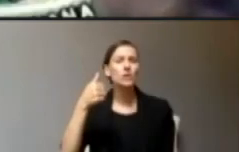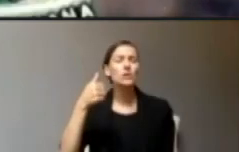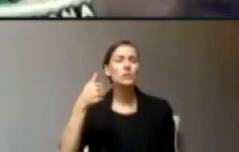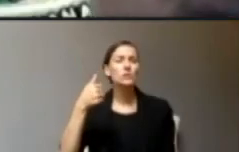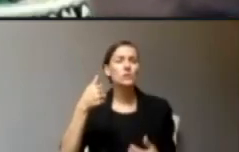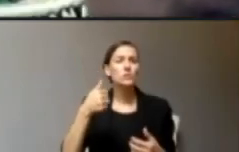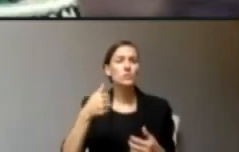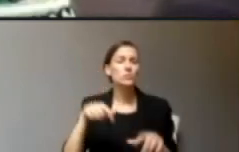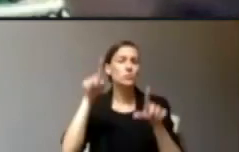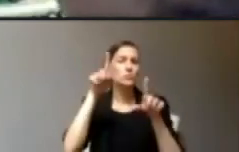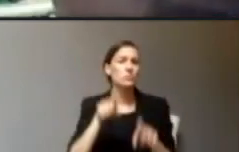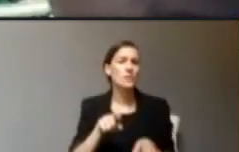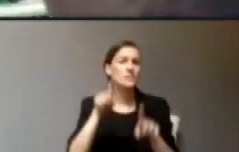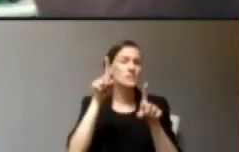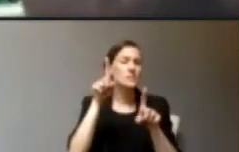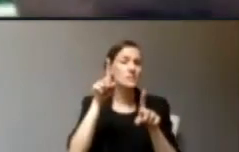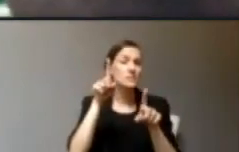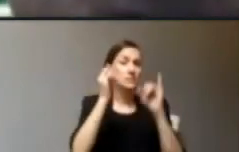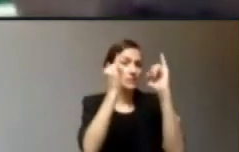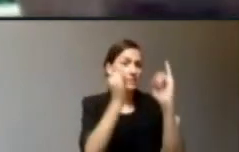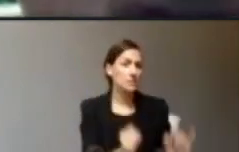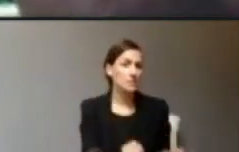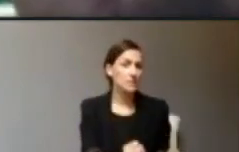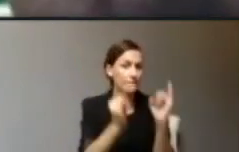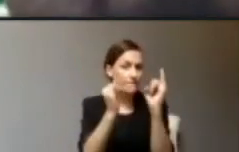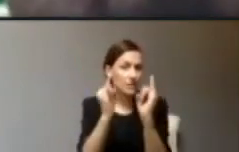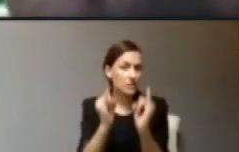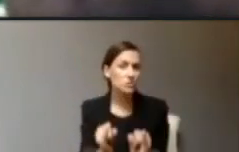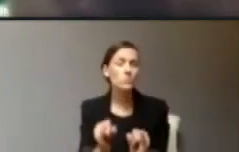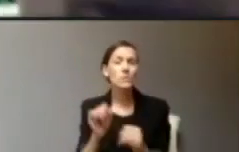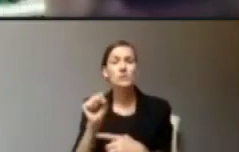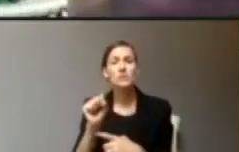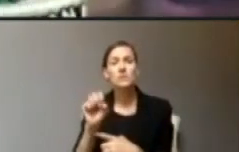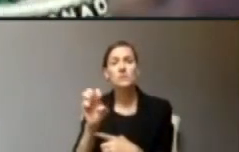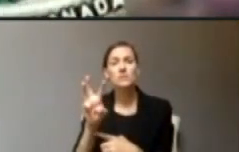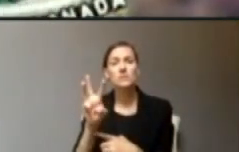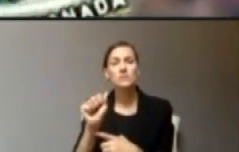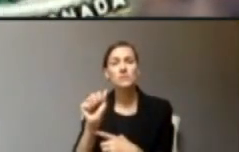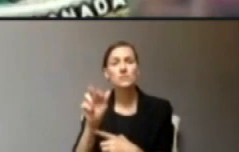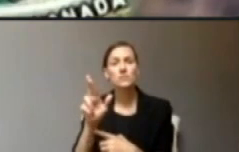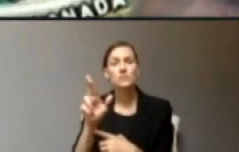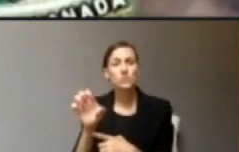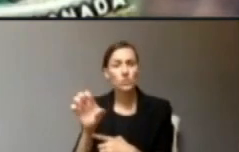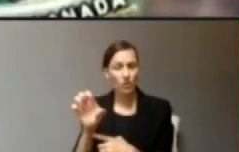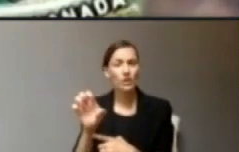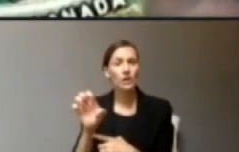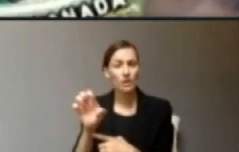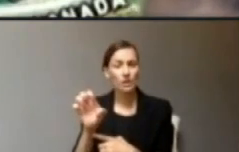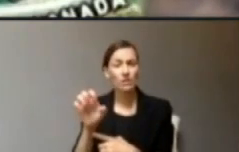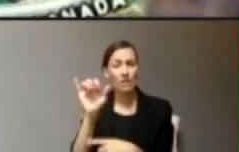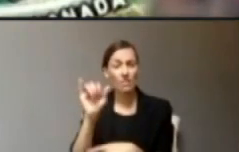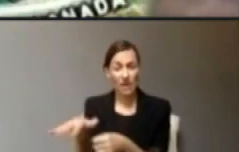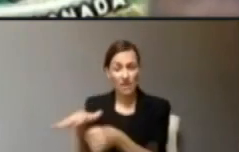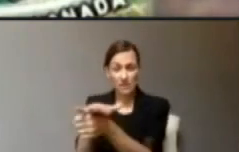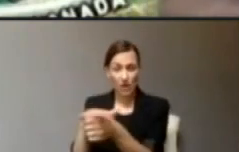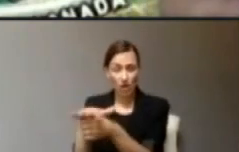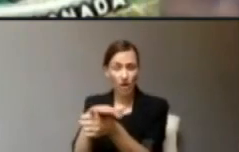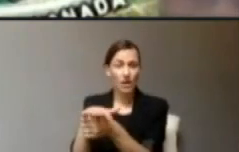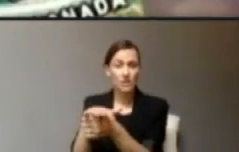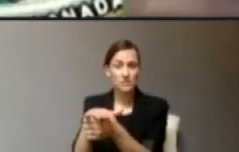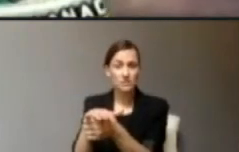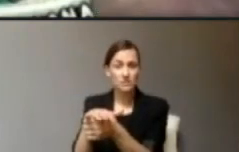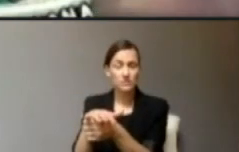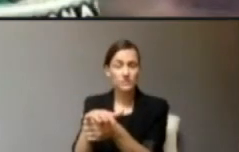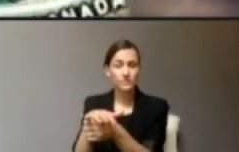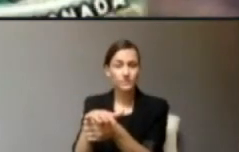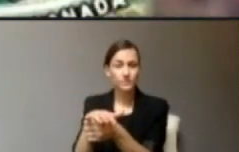in individual, what we call sewer sheds. Those areas in the city